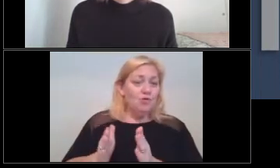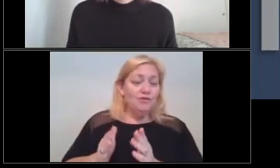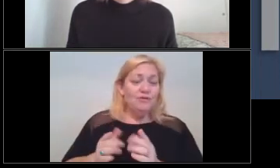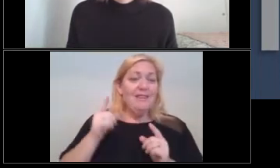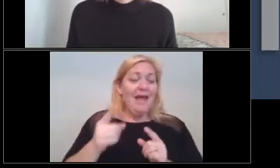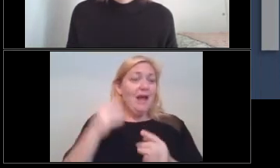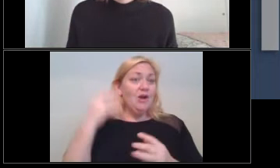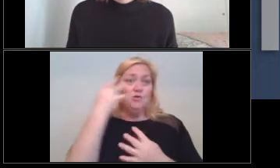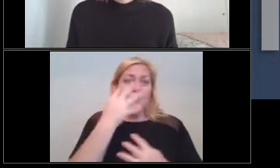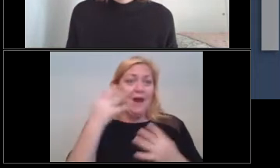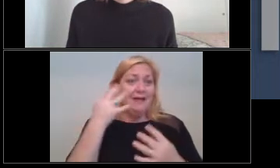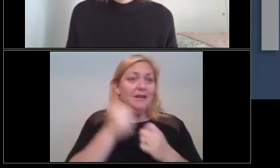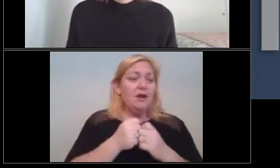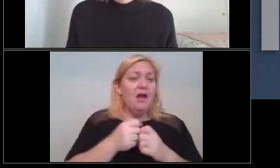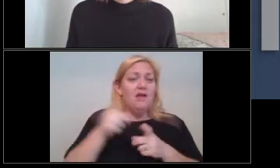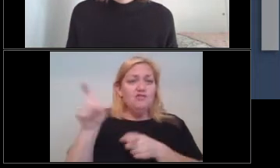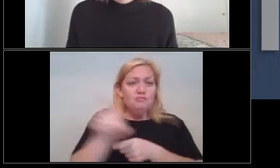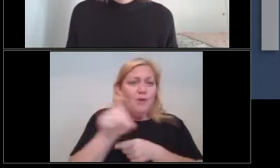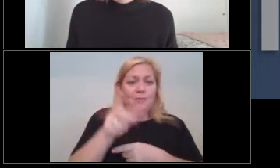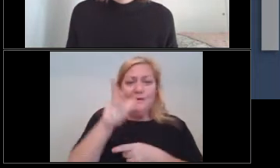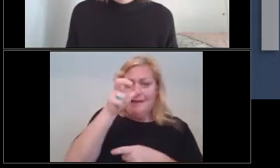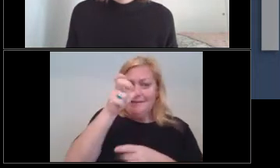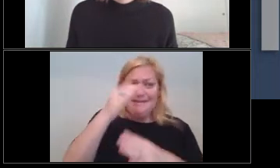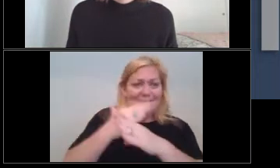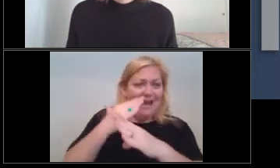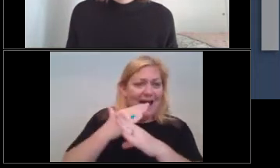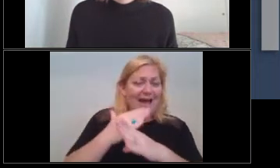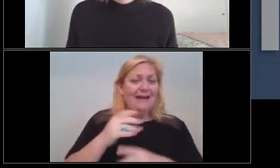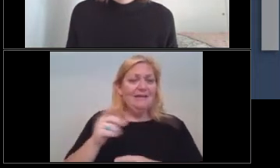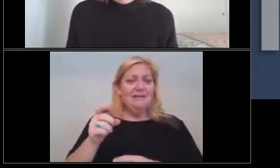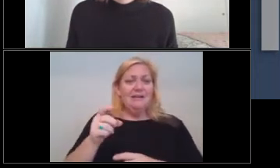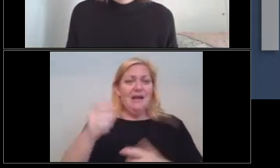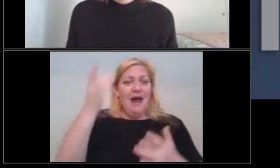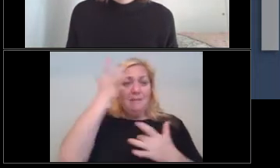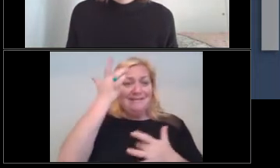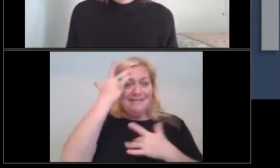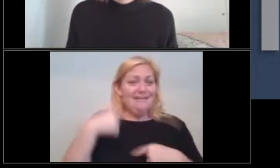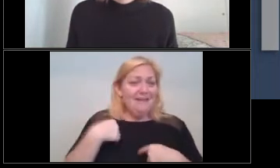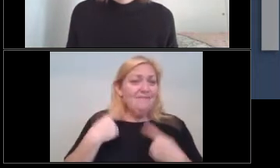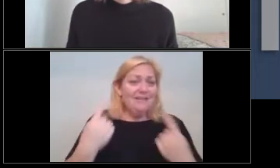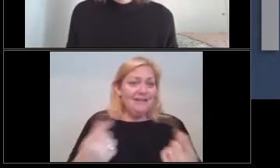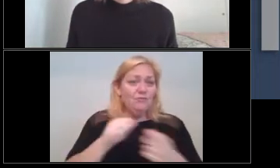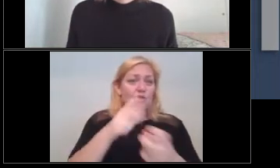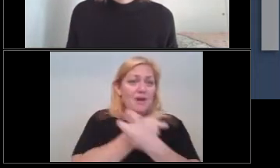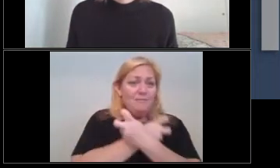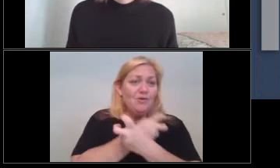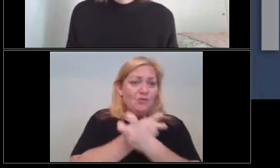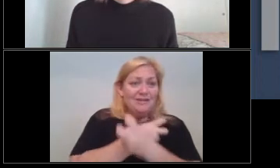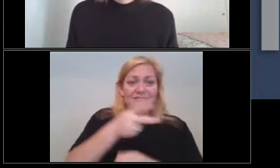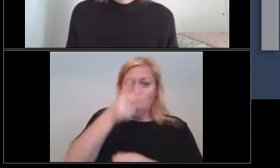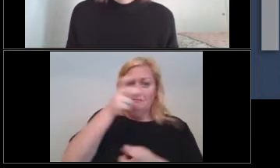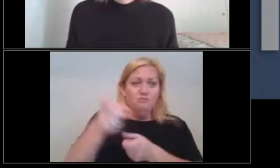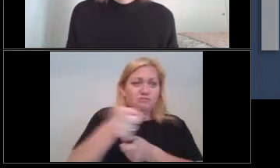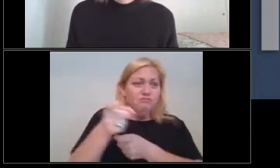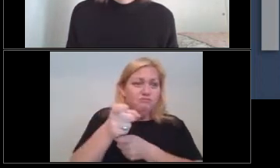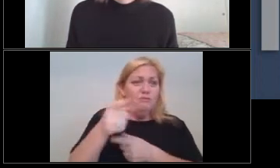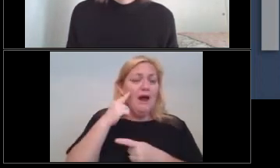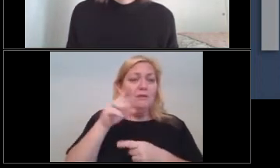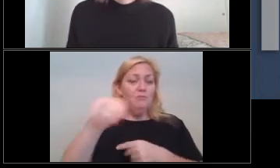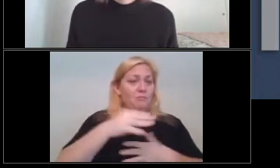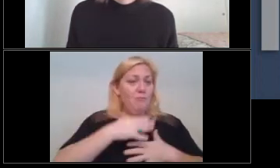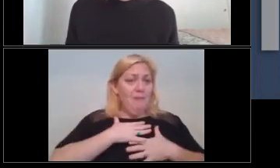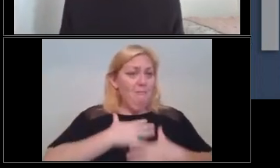with pesticide, herbicide. I'm not sure what it was, but I've been ill ever since then. And that was when I had to put my body